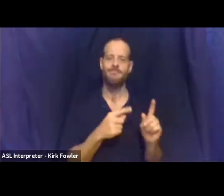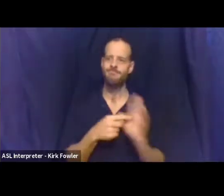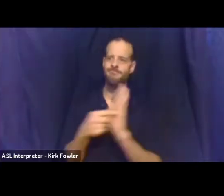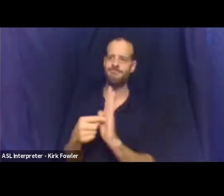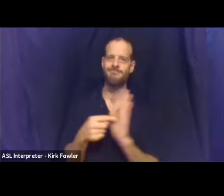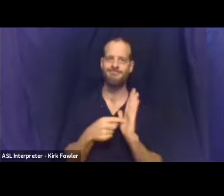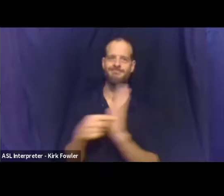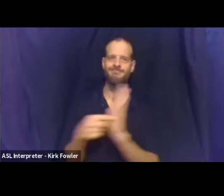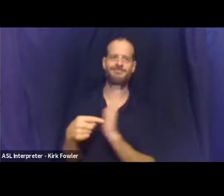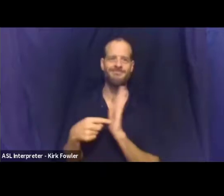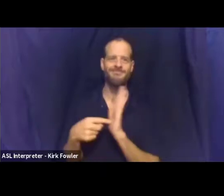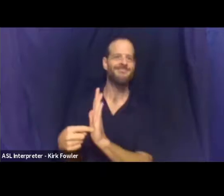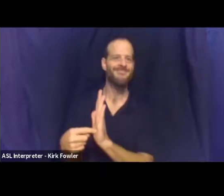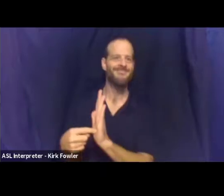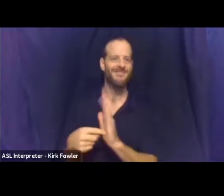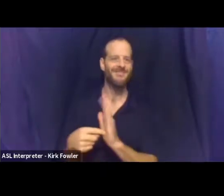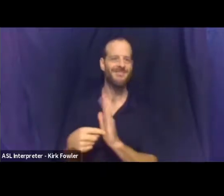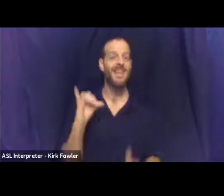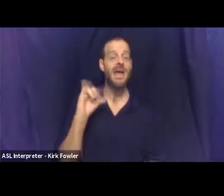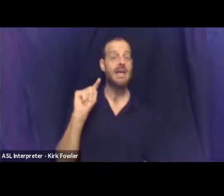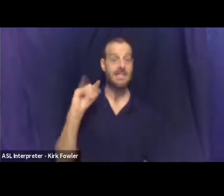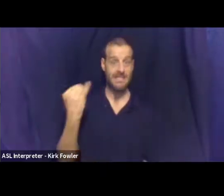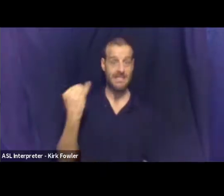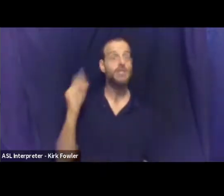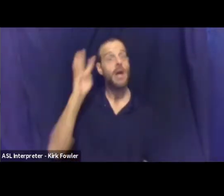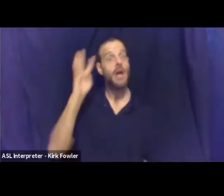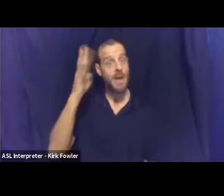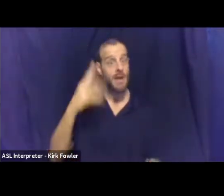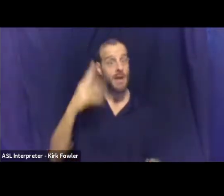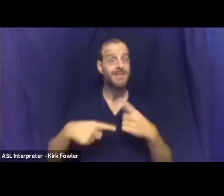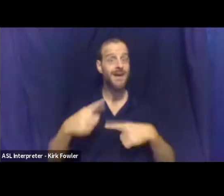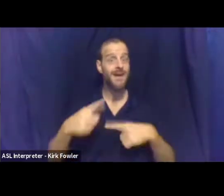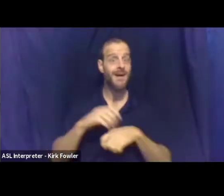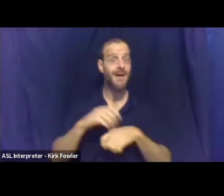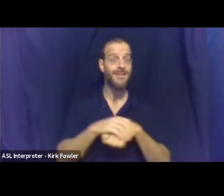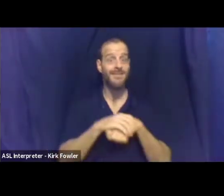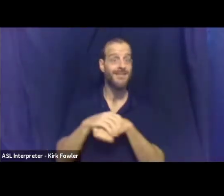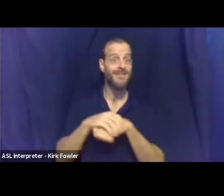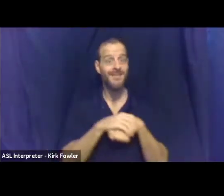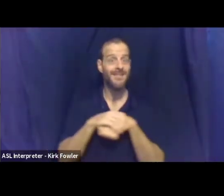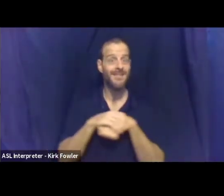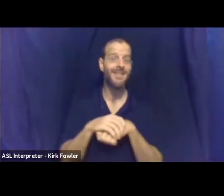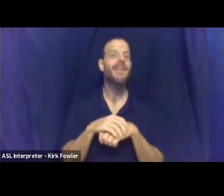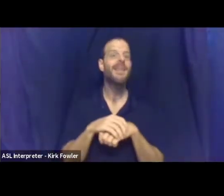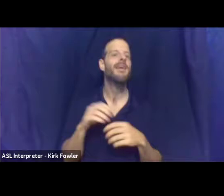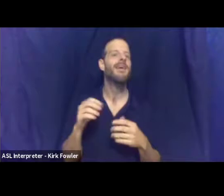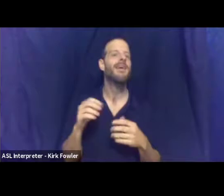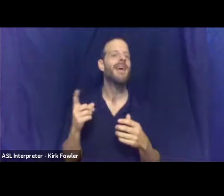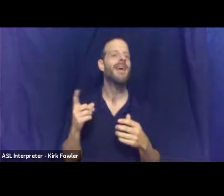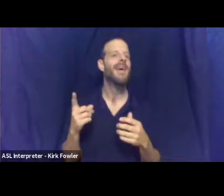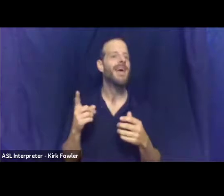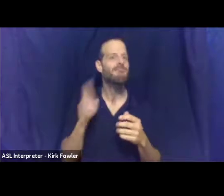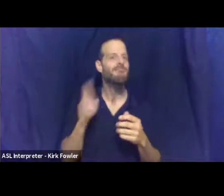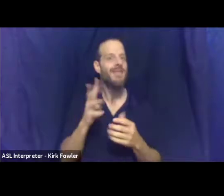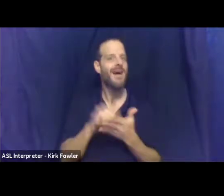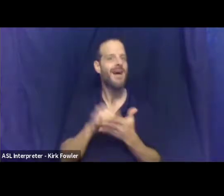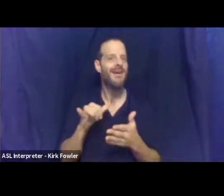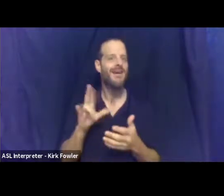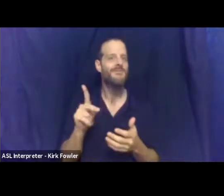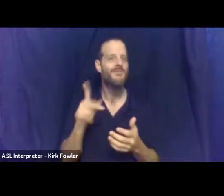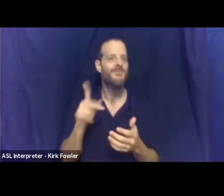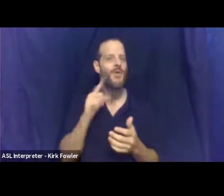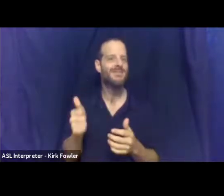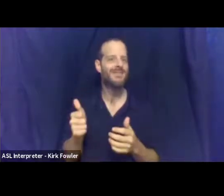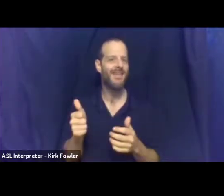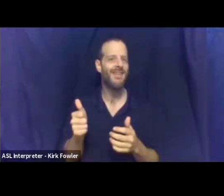Um, or like TJ, he made up a sign that he could use on the spot for an item that he was familiar with. Um, so